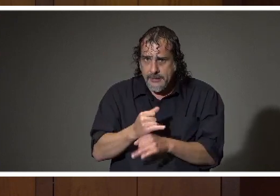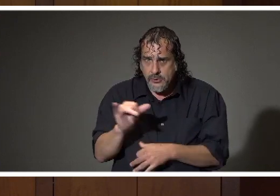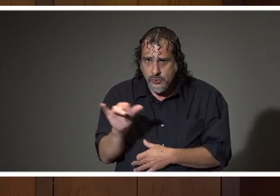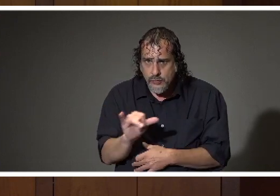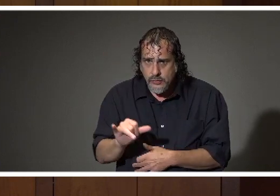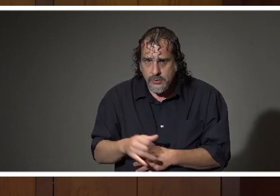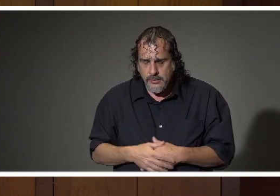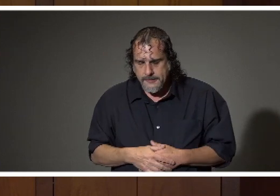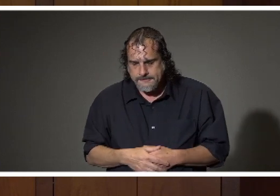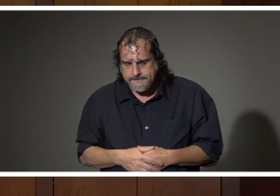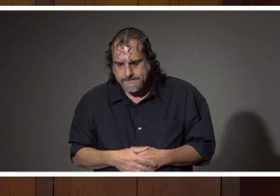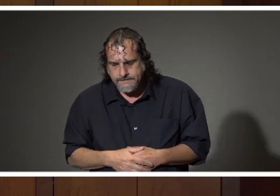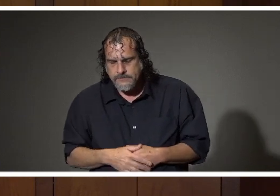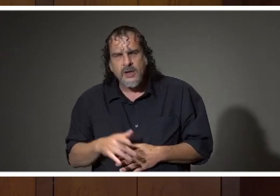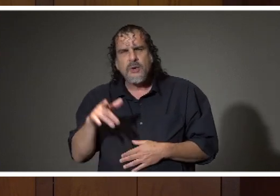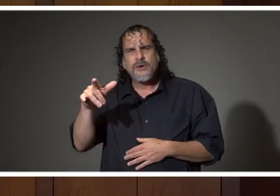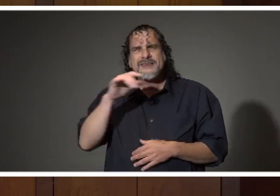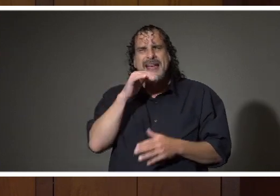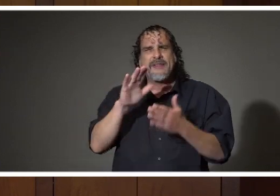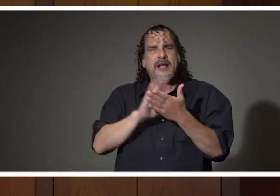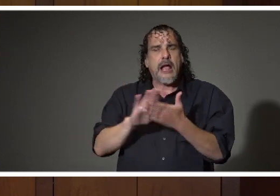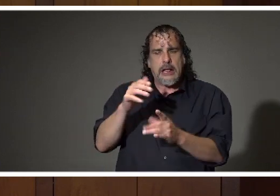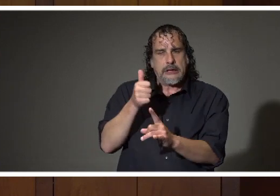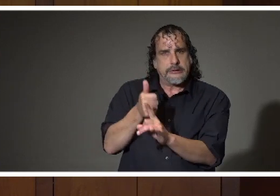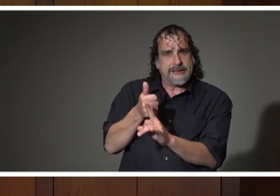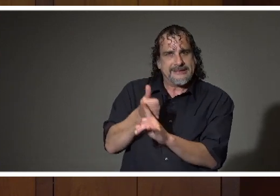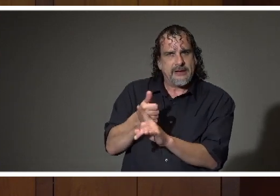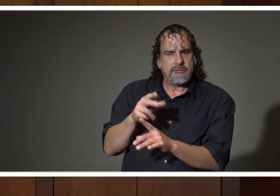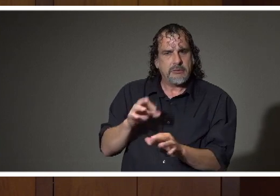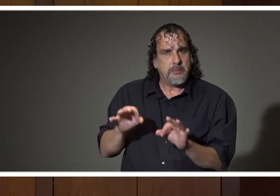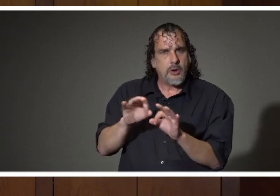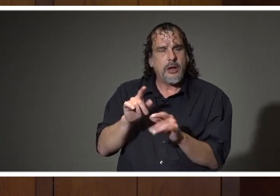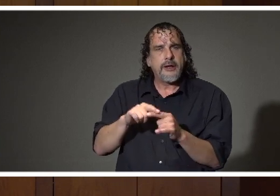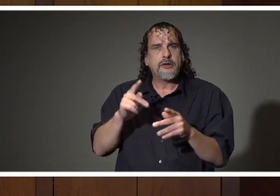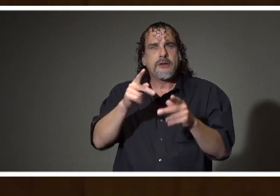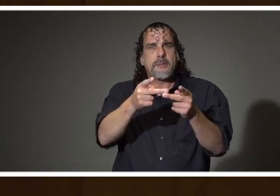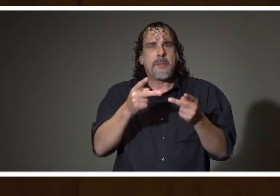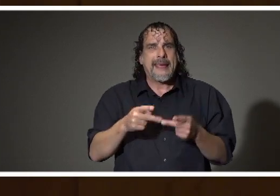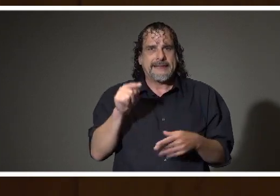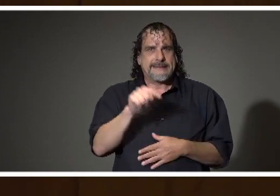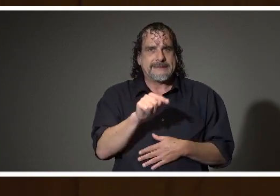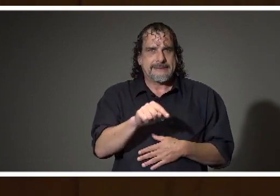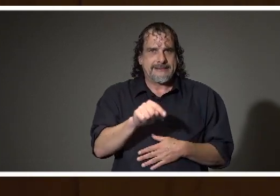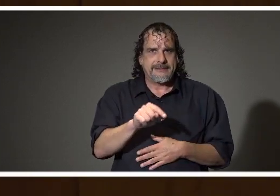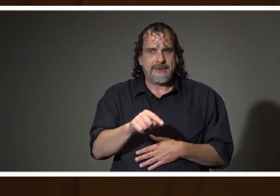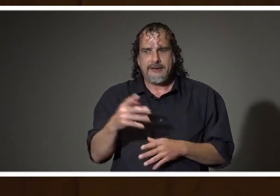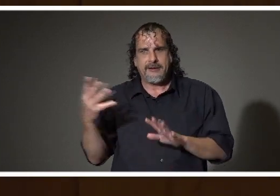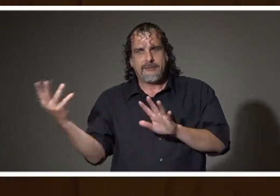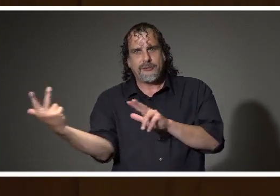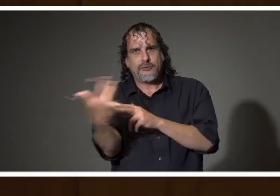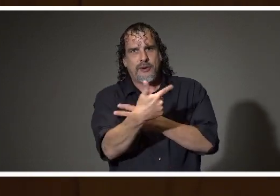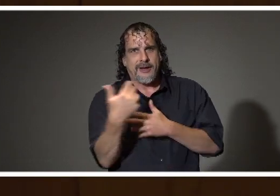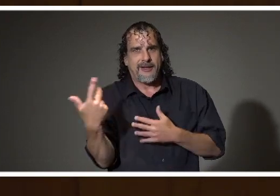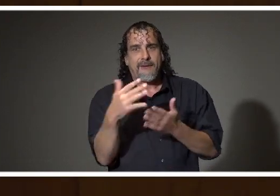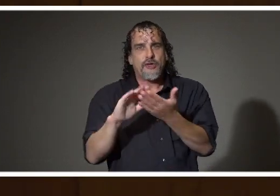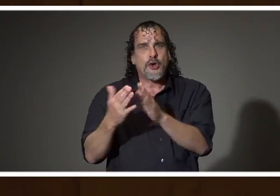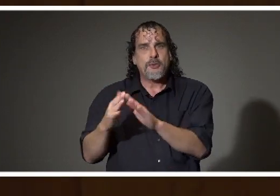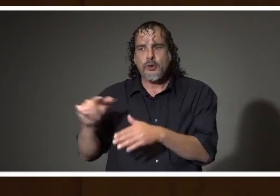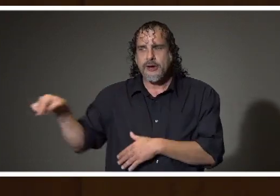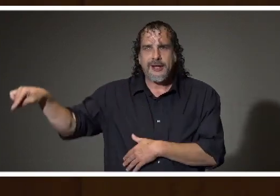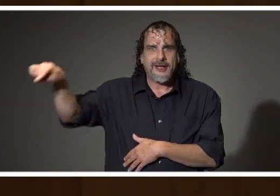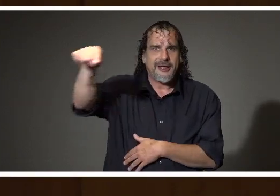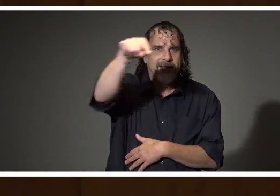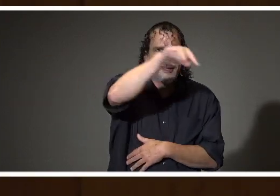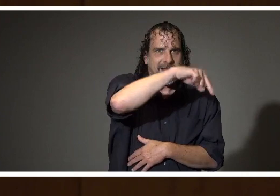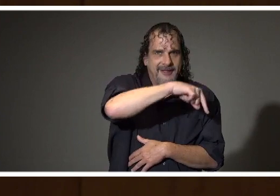It wasn't the college campus itself that was important, but it's the location. it's really for the community. And so we're trying to